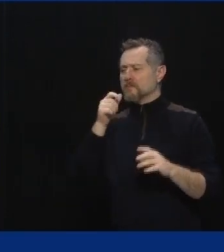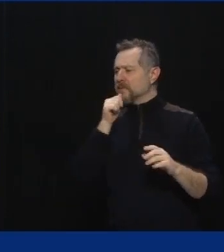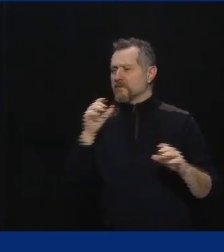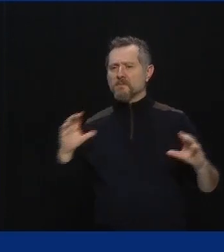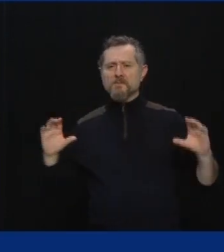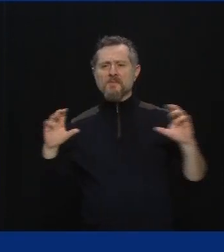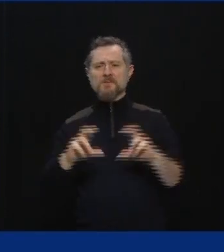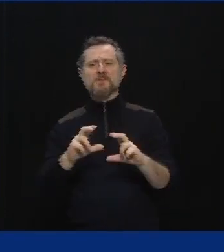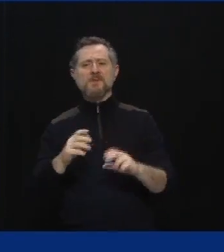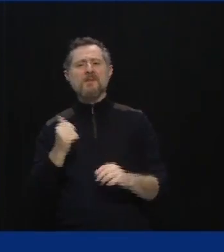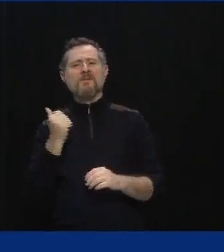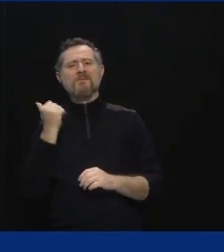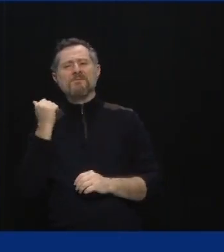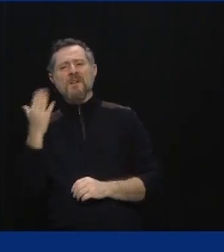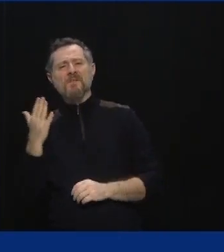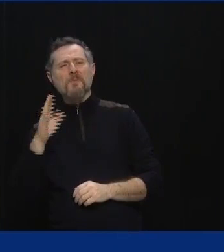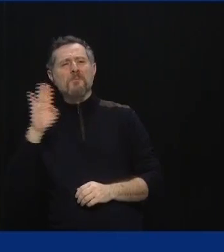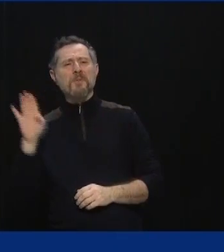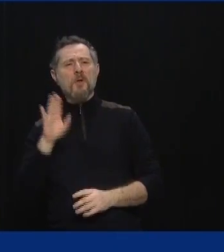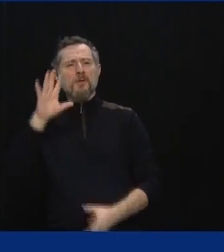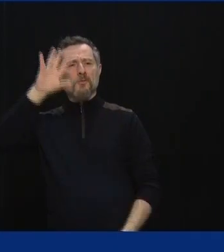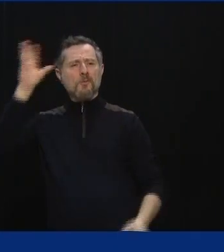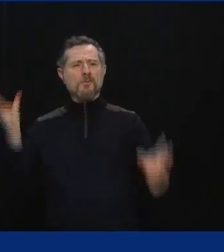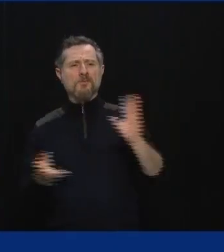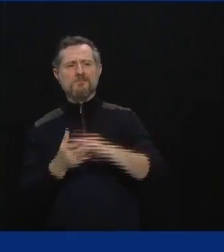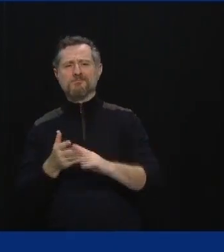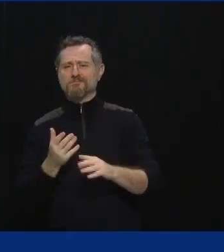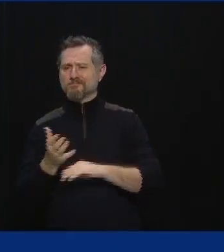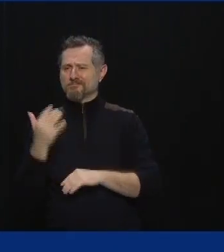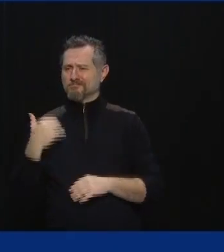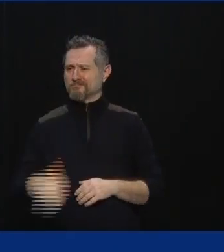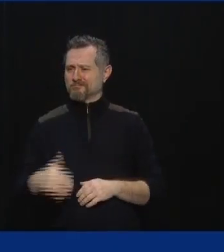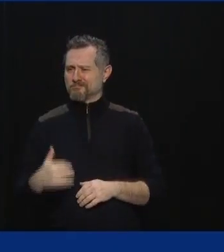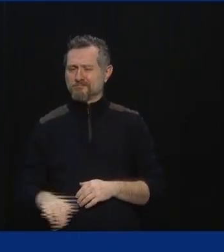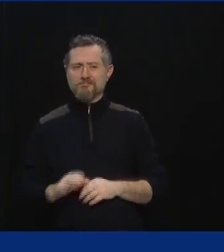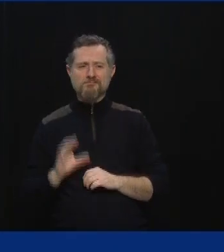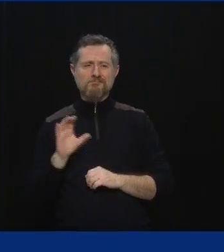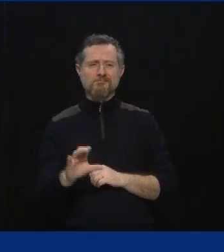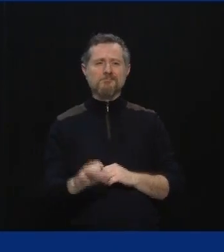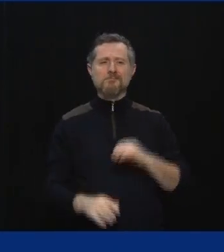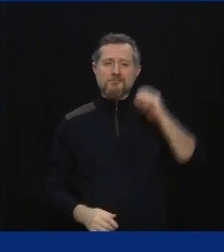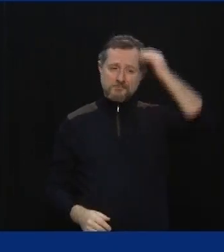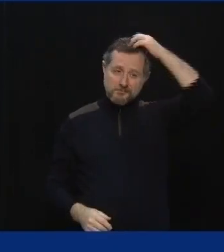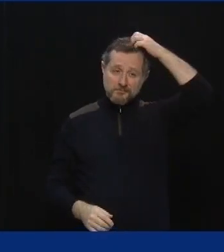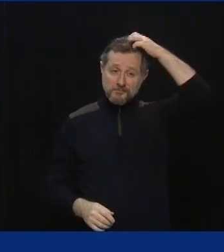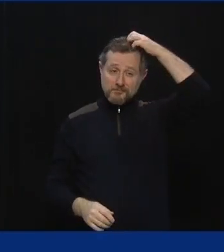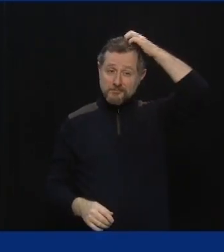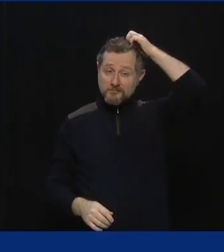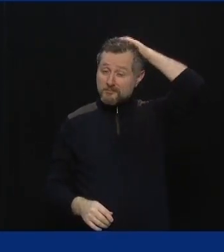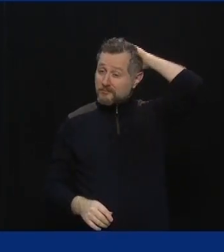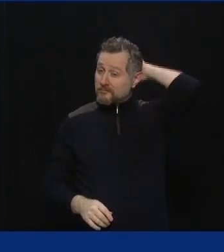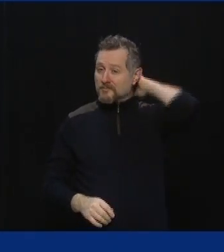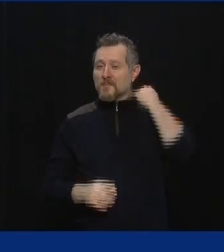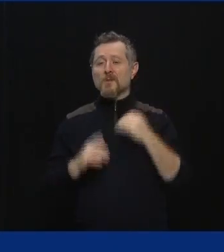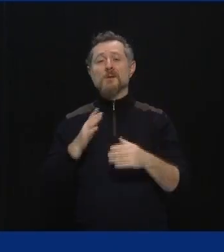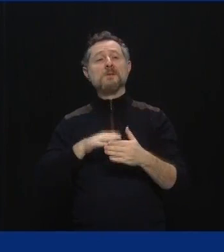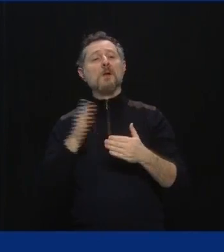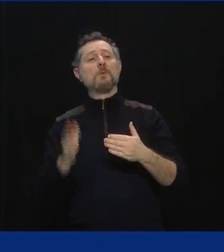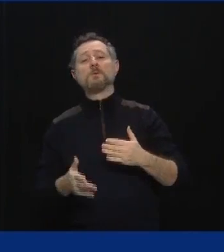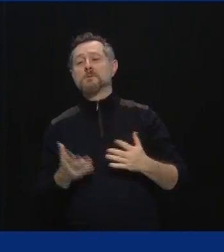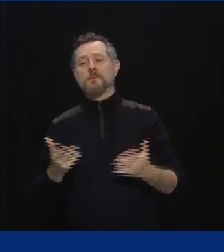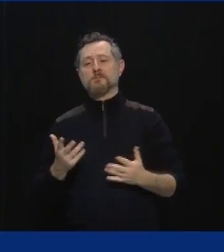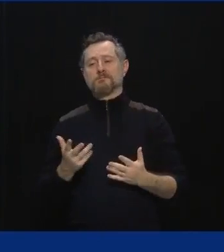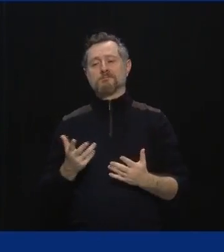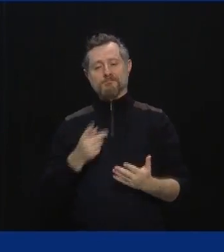than $15 million across these four terminal projects. The result of our efforts that we have